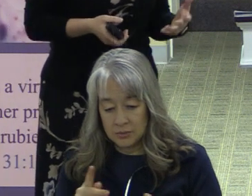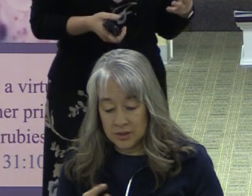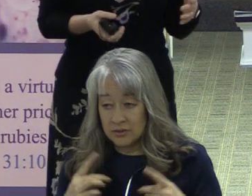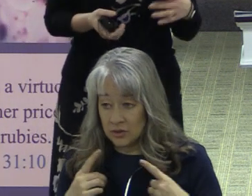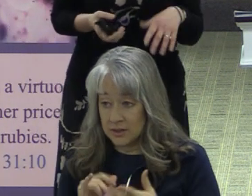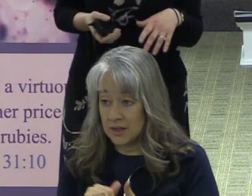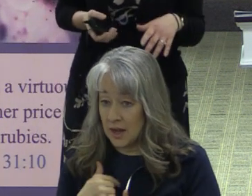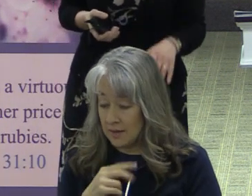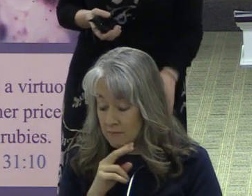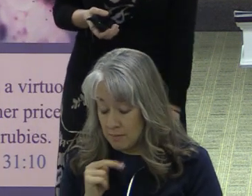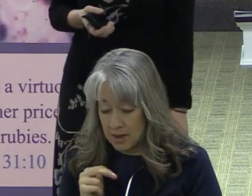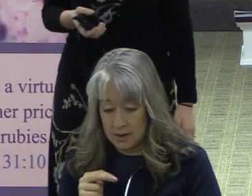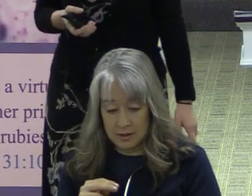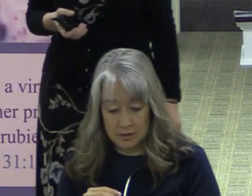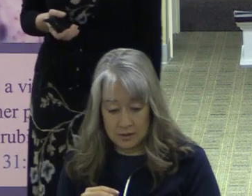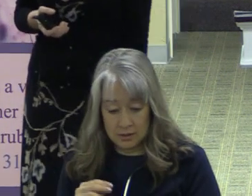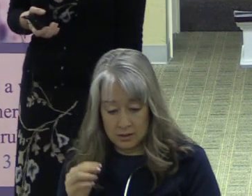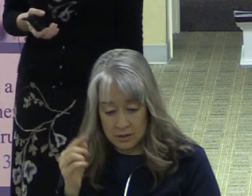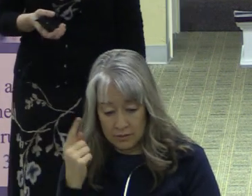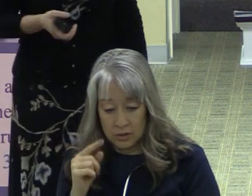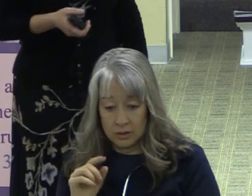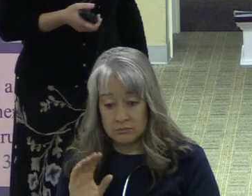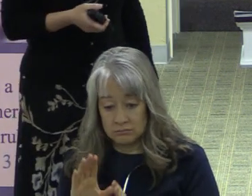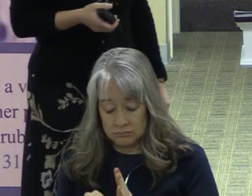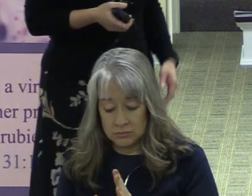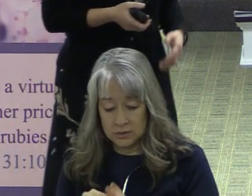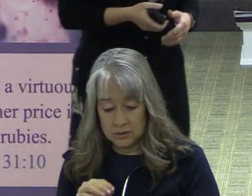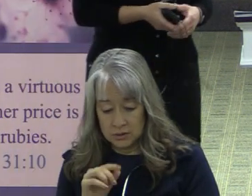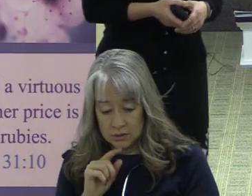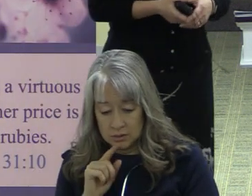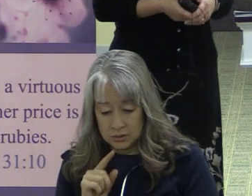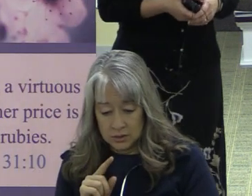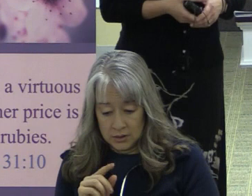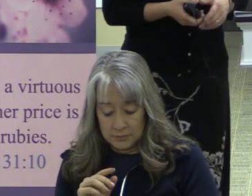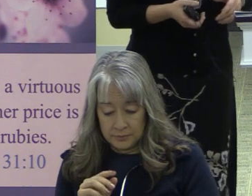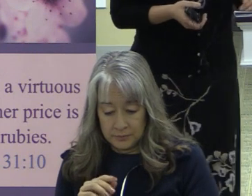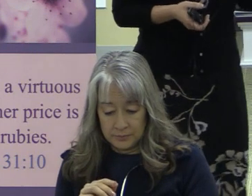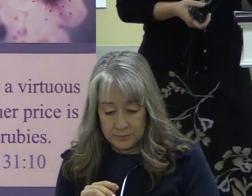been, and for quite a while.